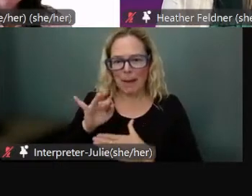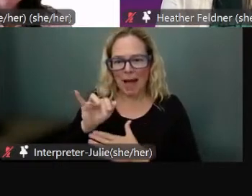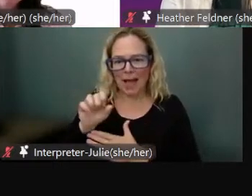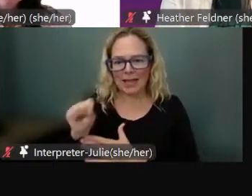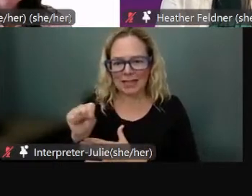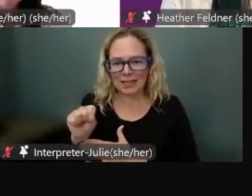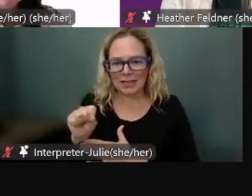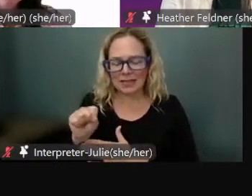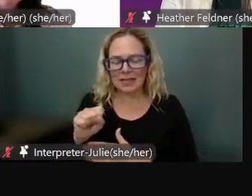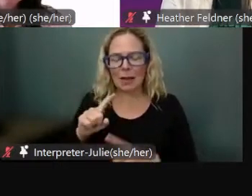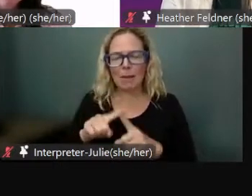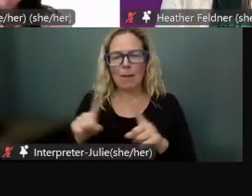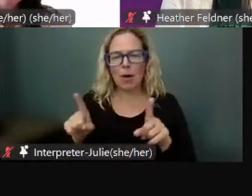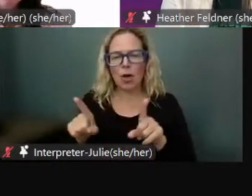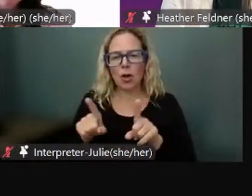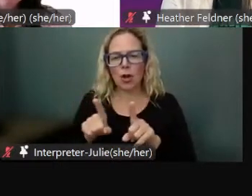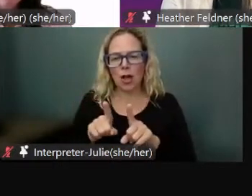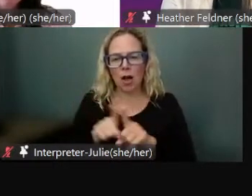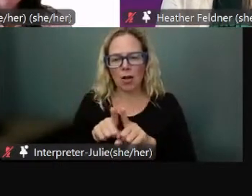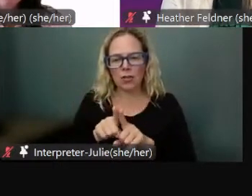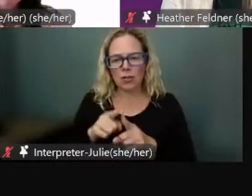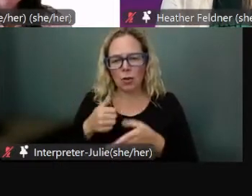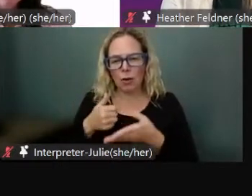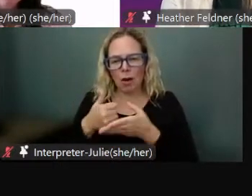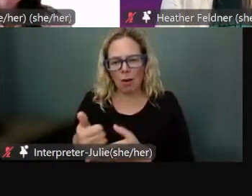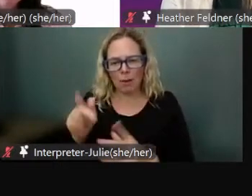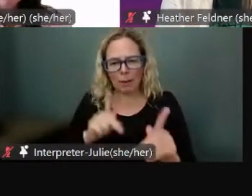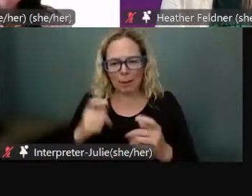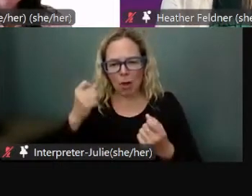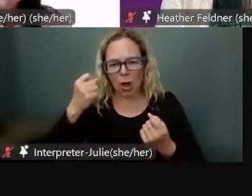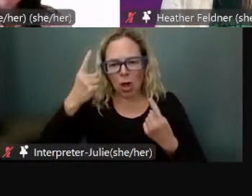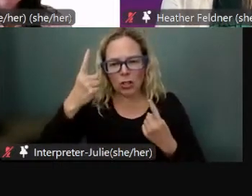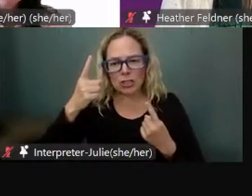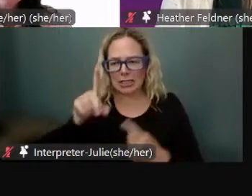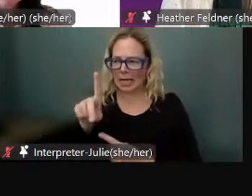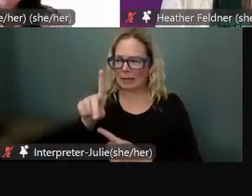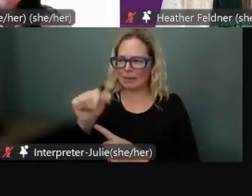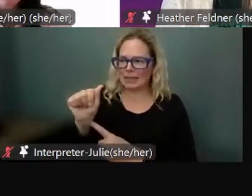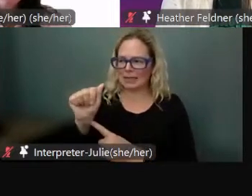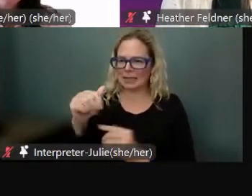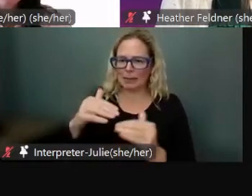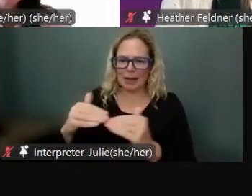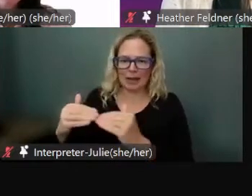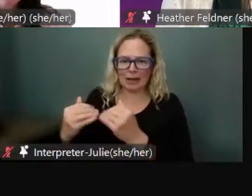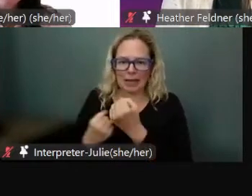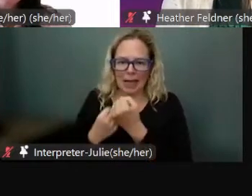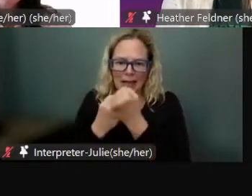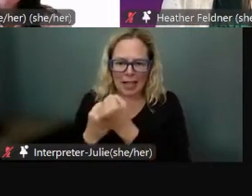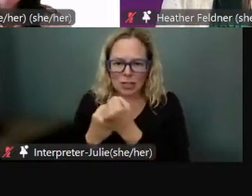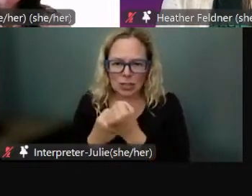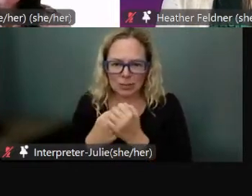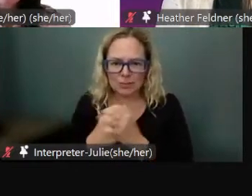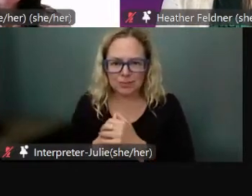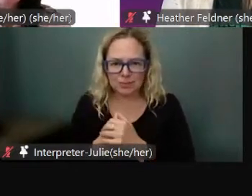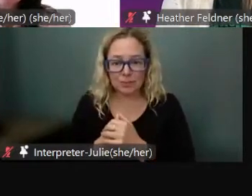of disability allyship, that folks are simply better at potentially masking some of the